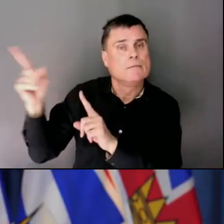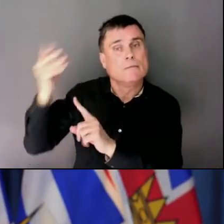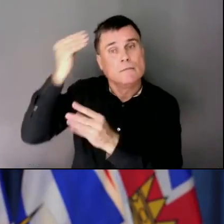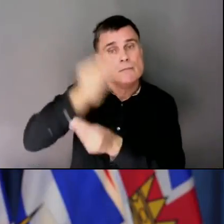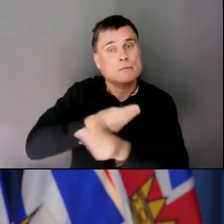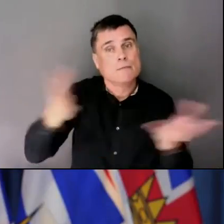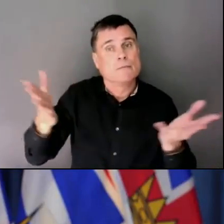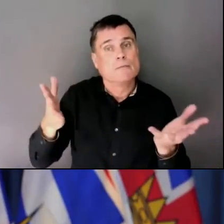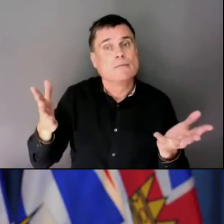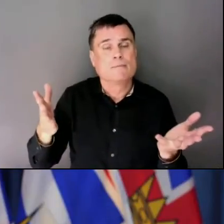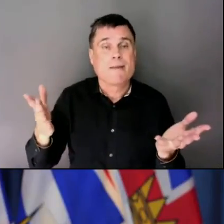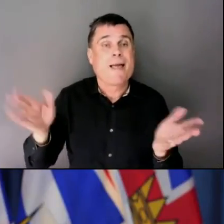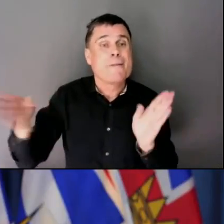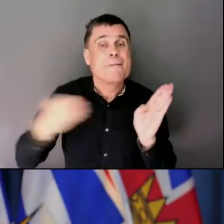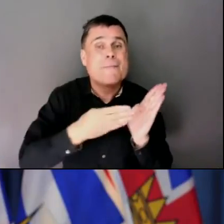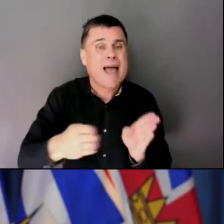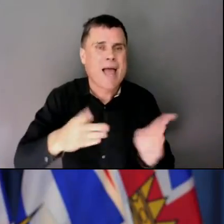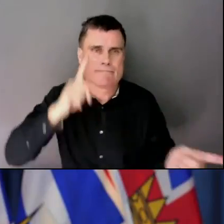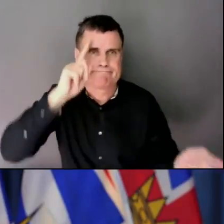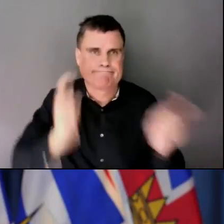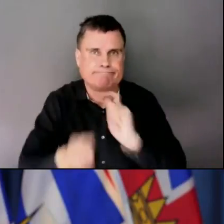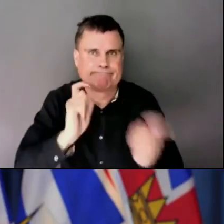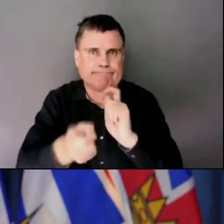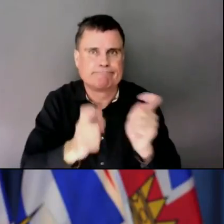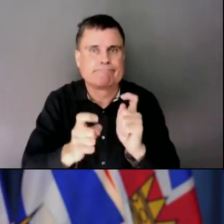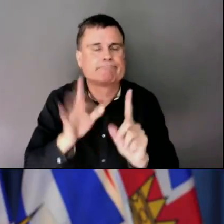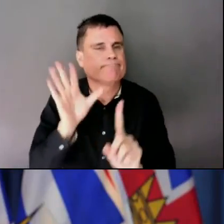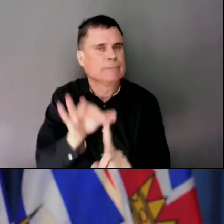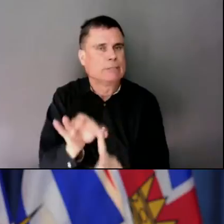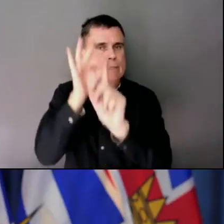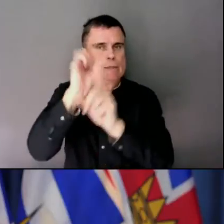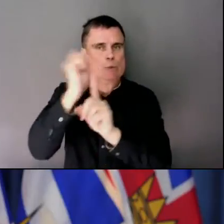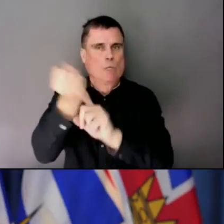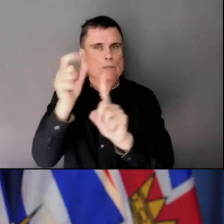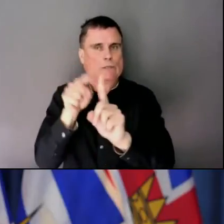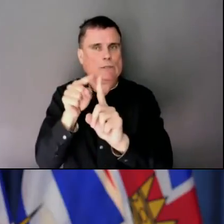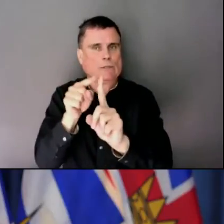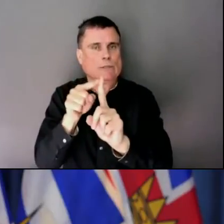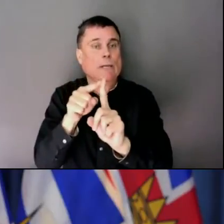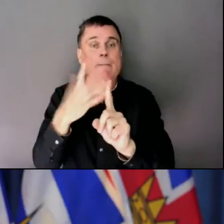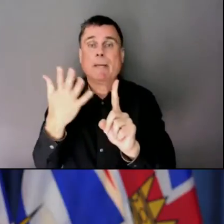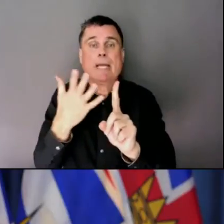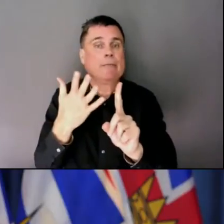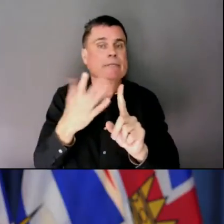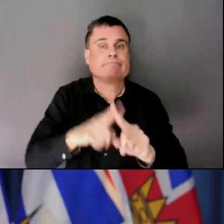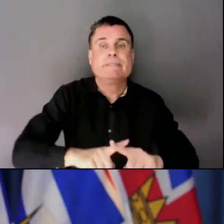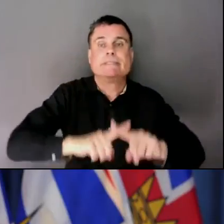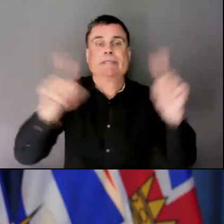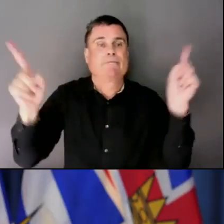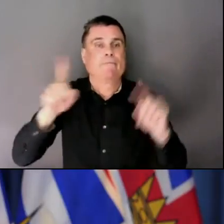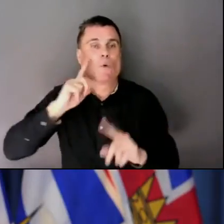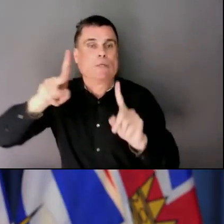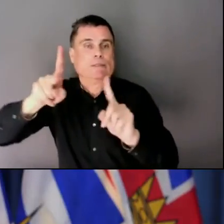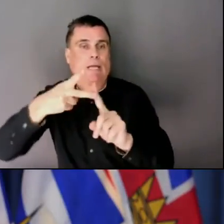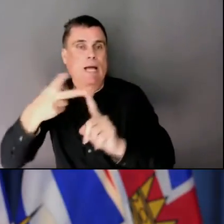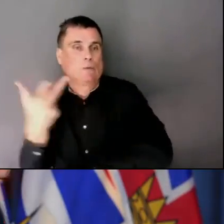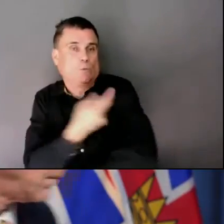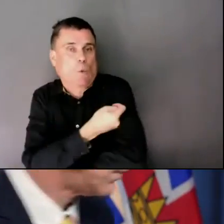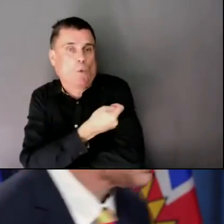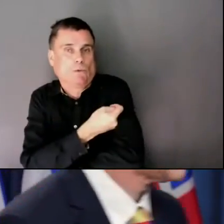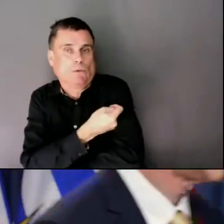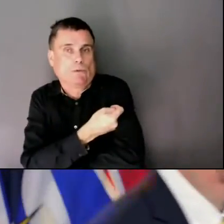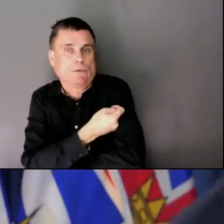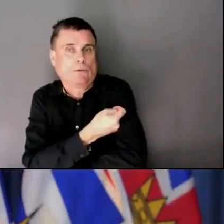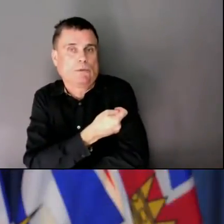that in exceptional circumstances and there might be a switch to another vaccine for the second dose. And the similar news has come from the